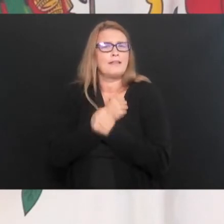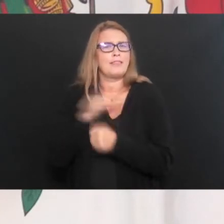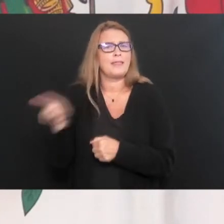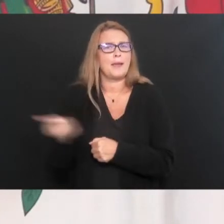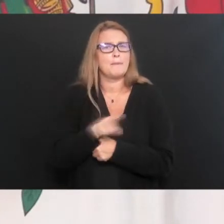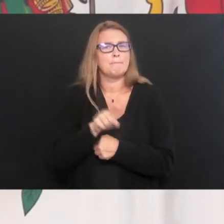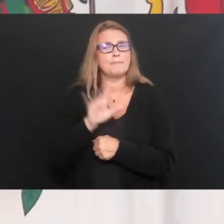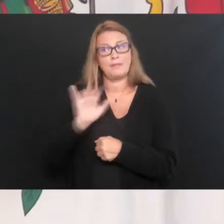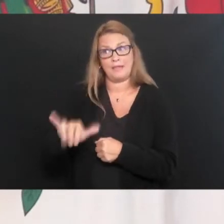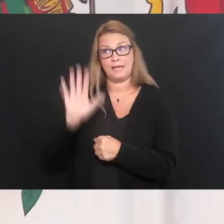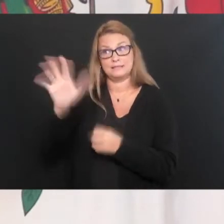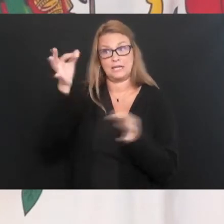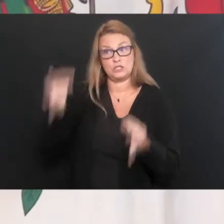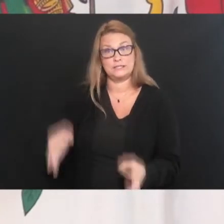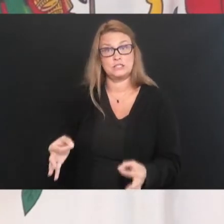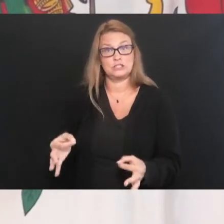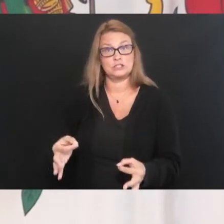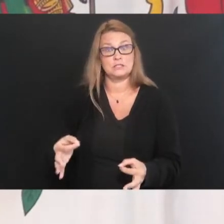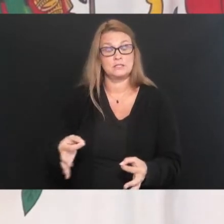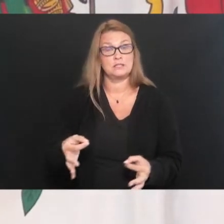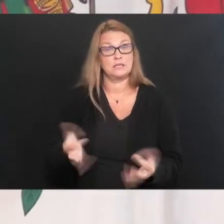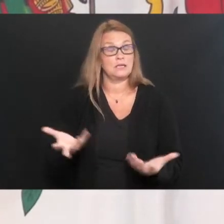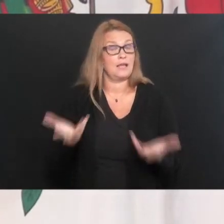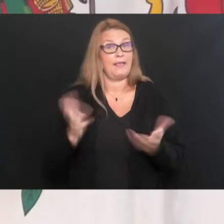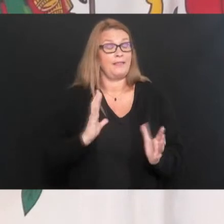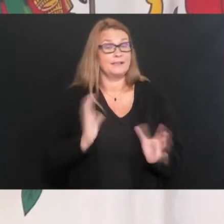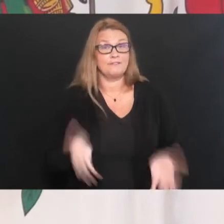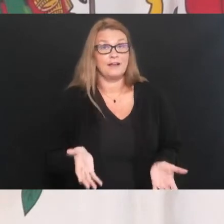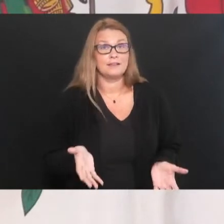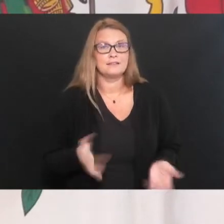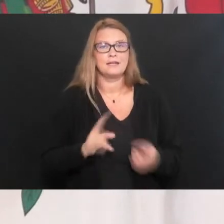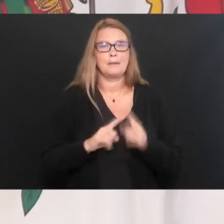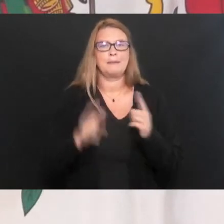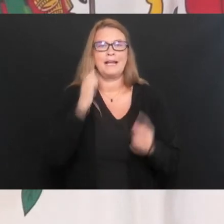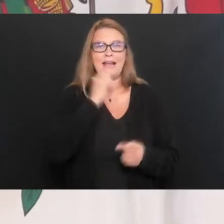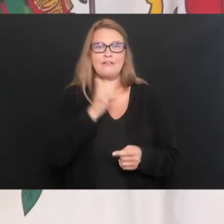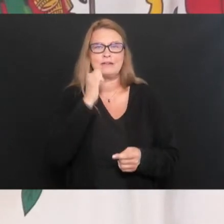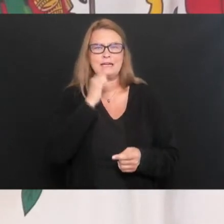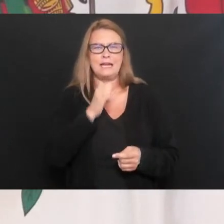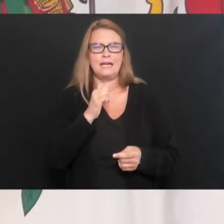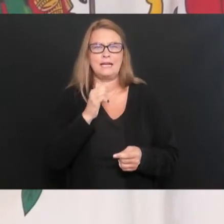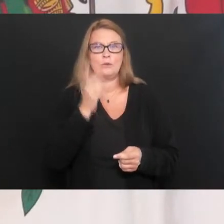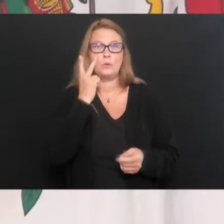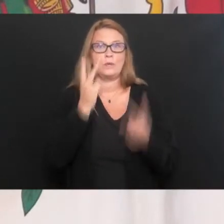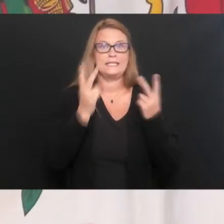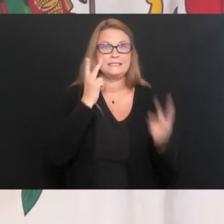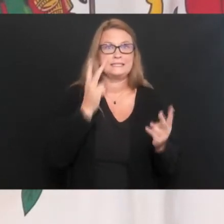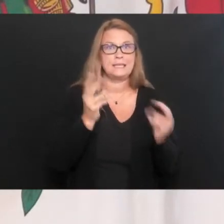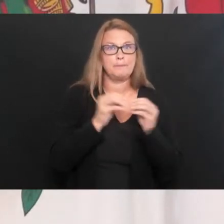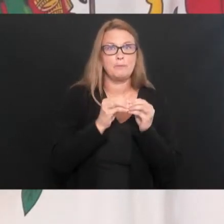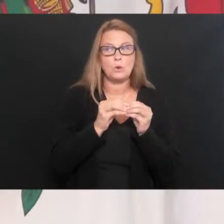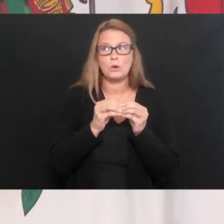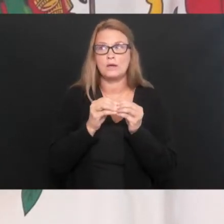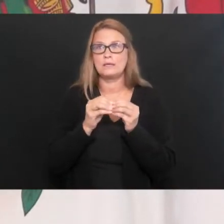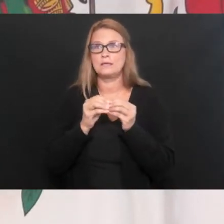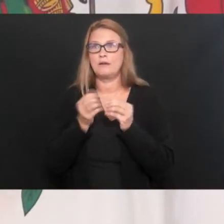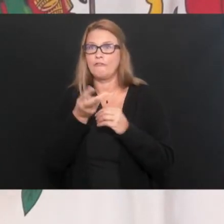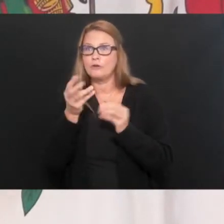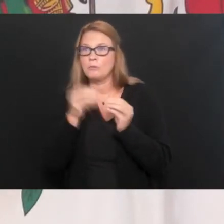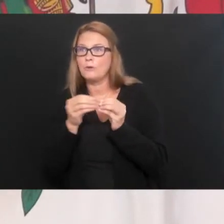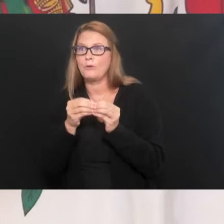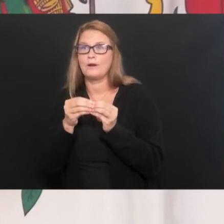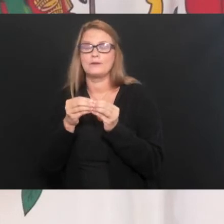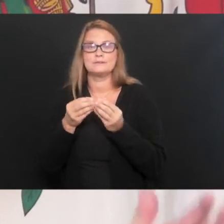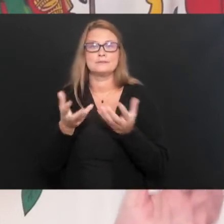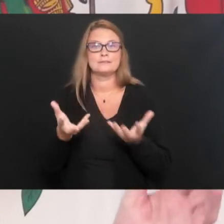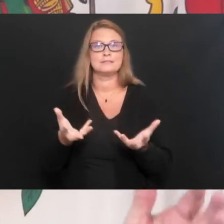their decision. And we're good with it. But every single day we get more. Every single day we get a few more.